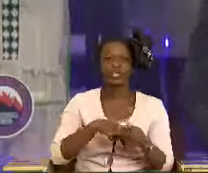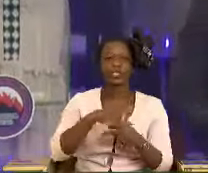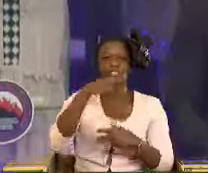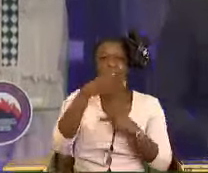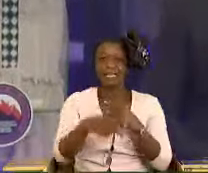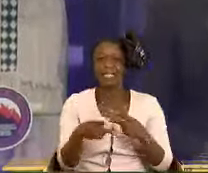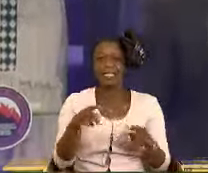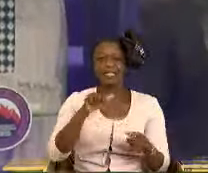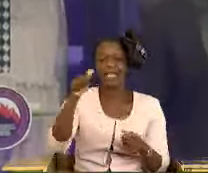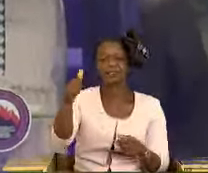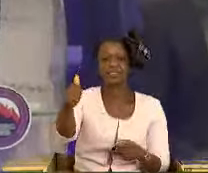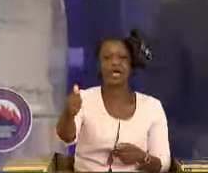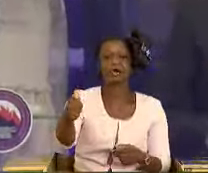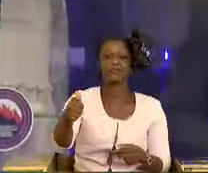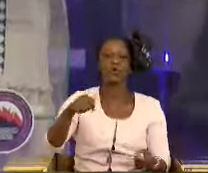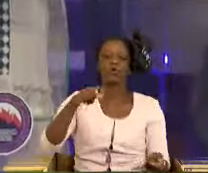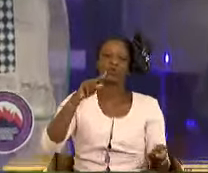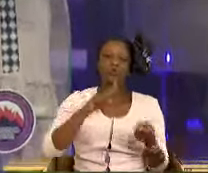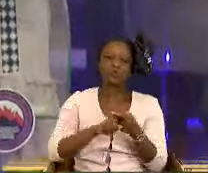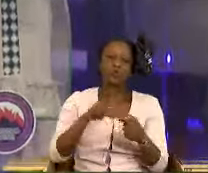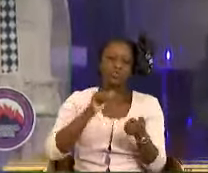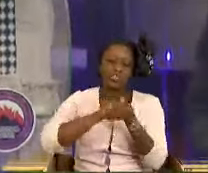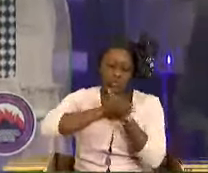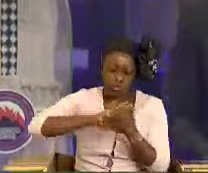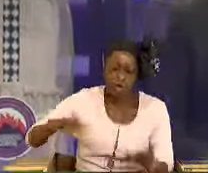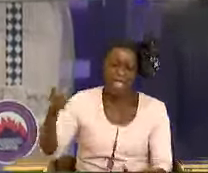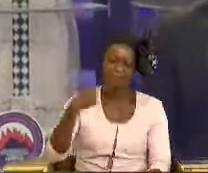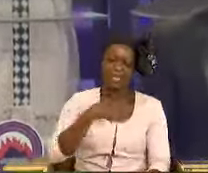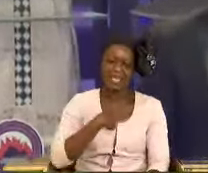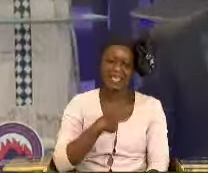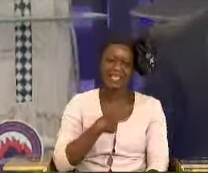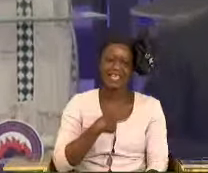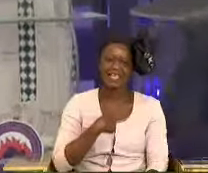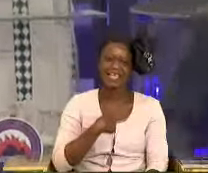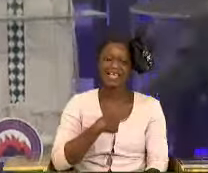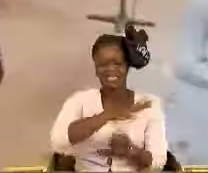themselves to destroy me